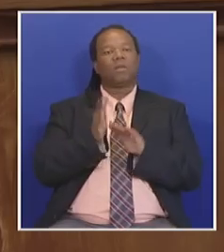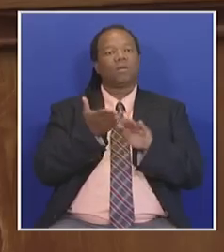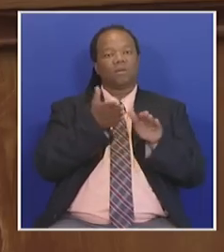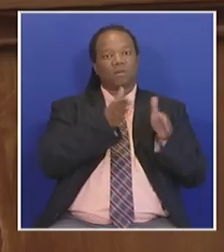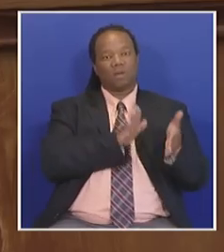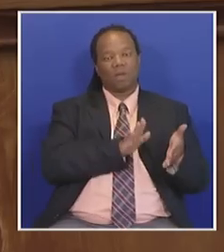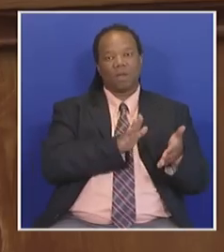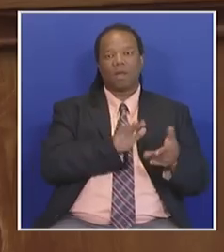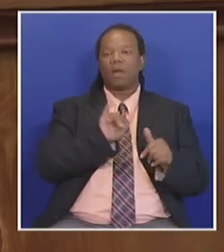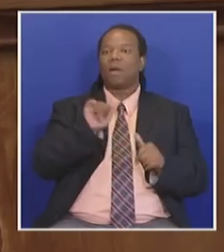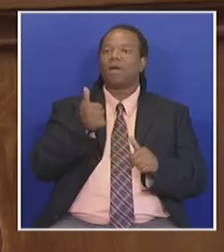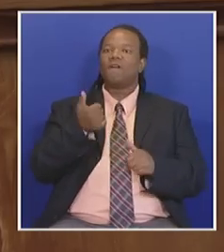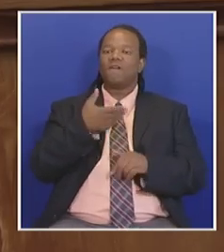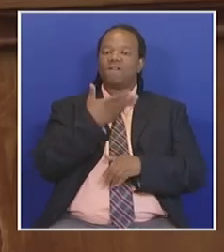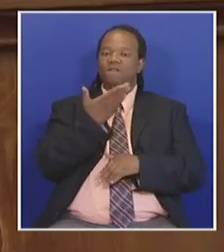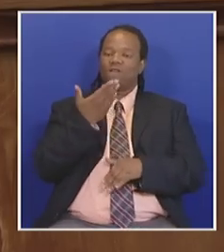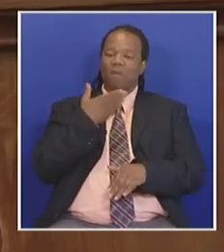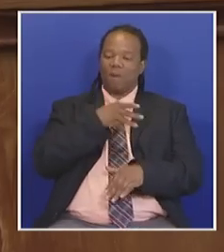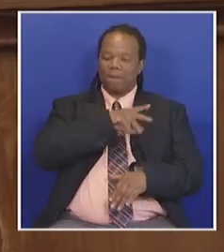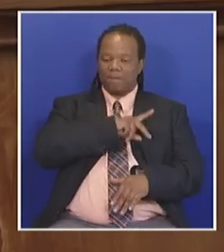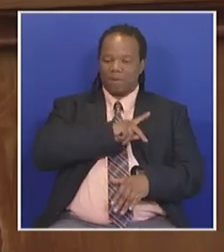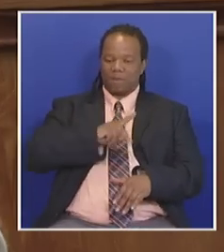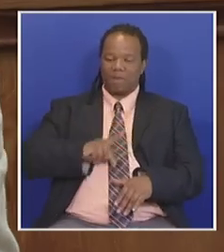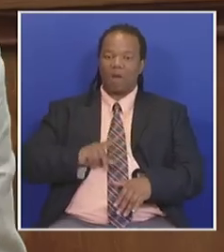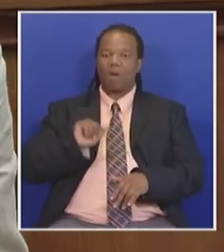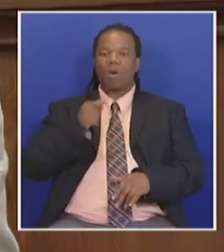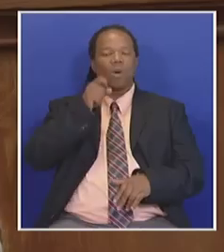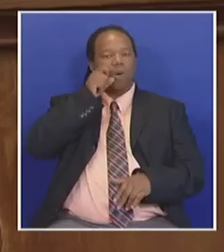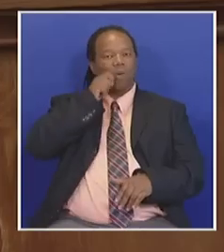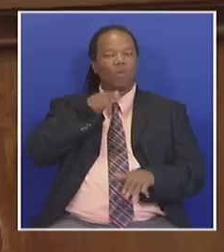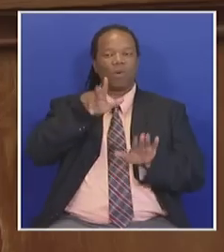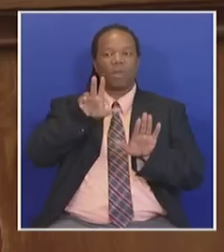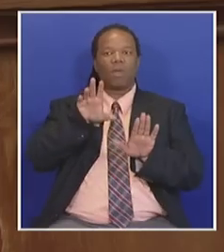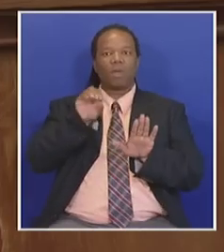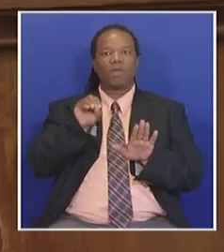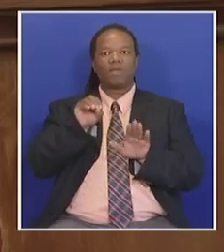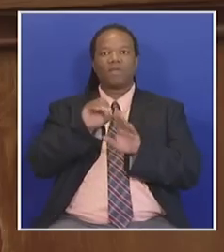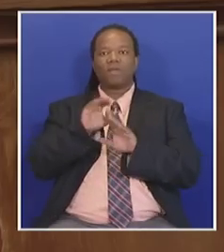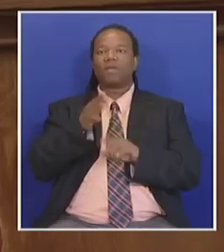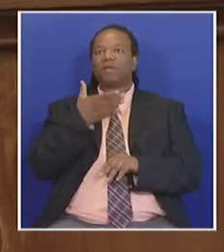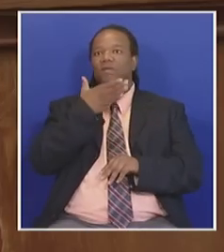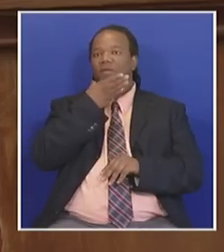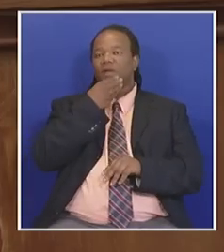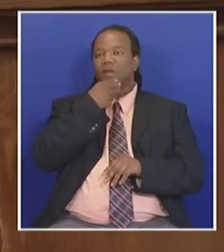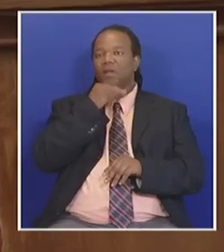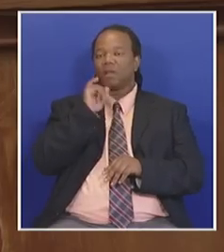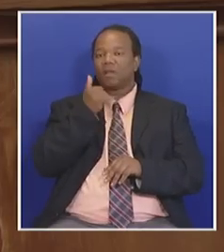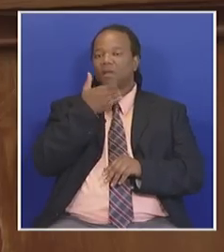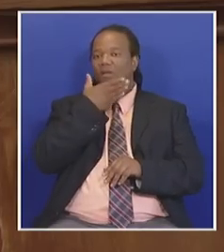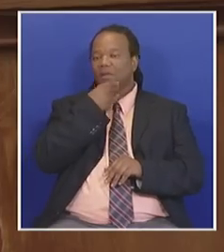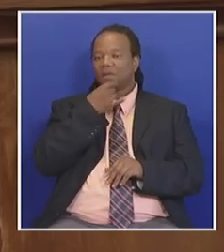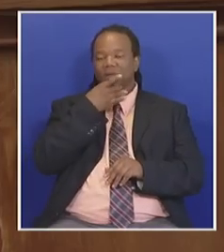Hercules Mbeki Mtshali at the age of 80 on Sunday, 13 December 2015 at Westville Hospital in